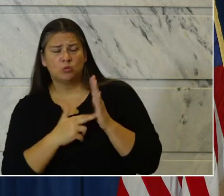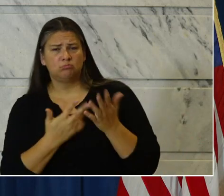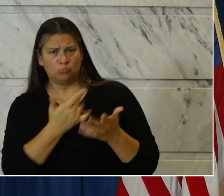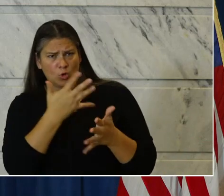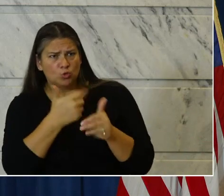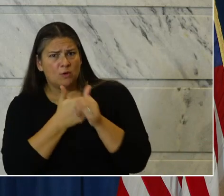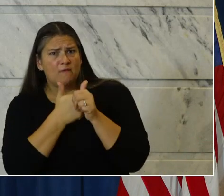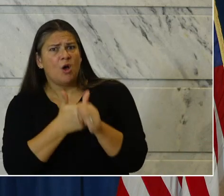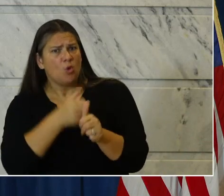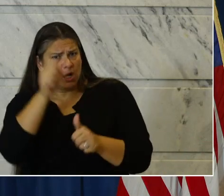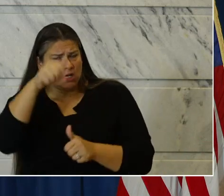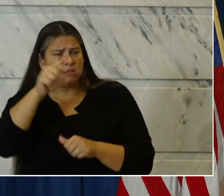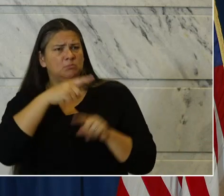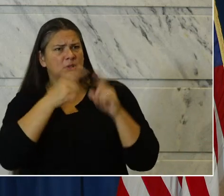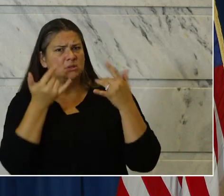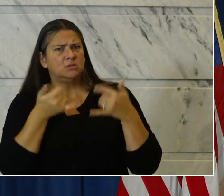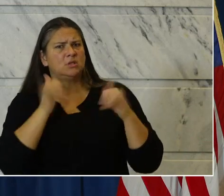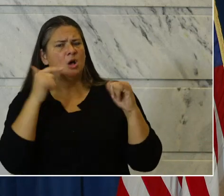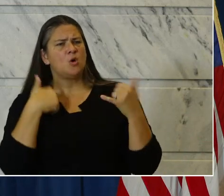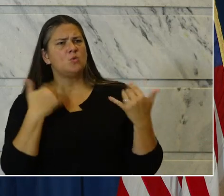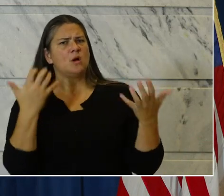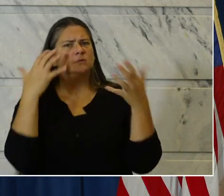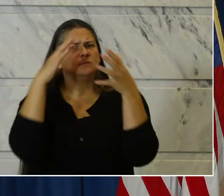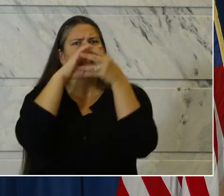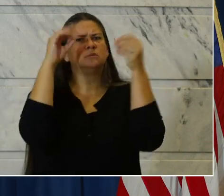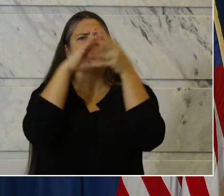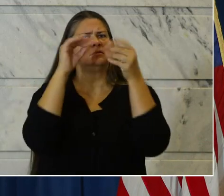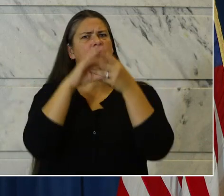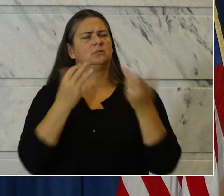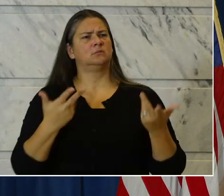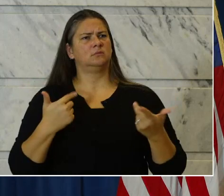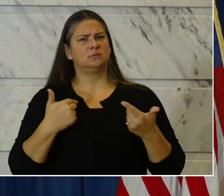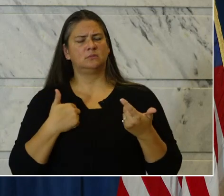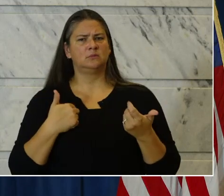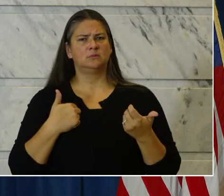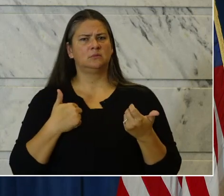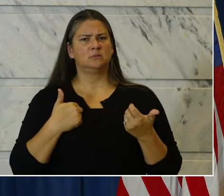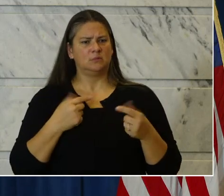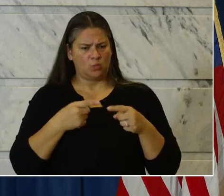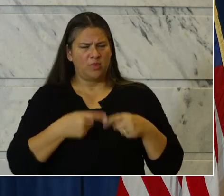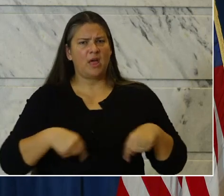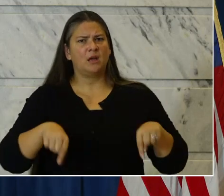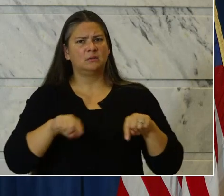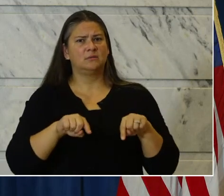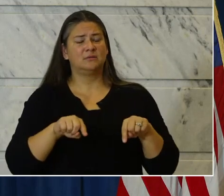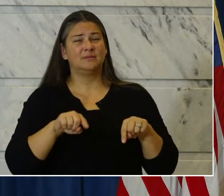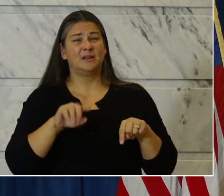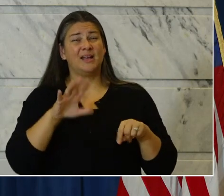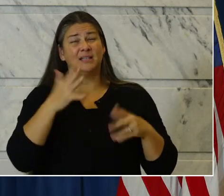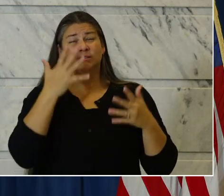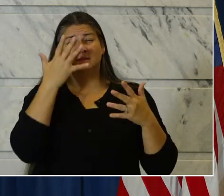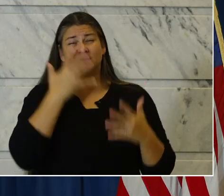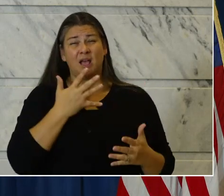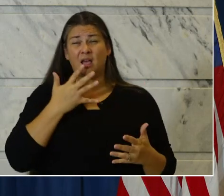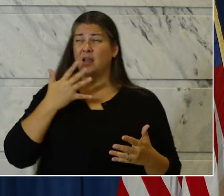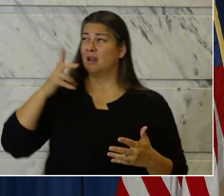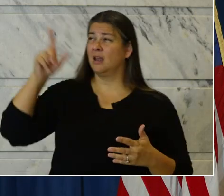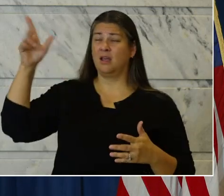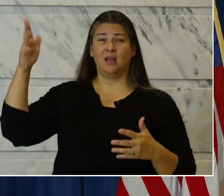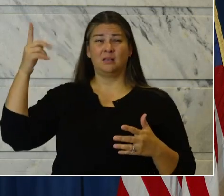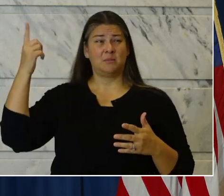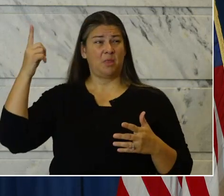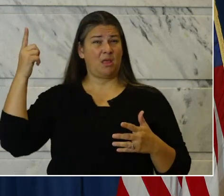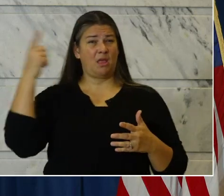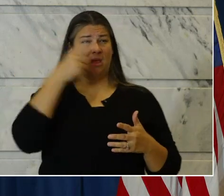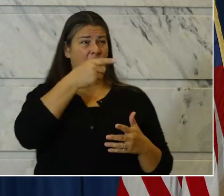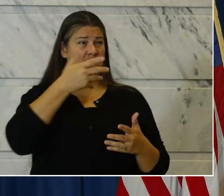their voices heard with just a few individuals that sadly want to take something like that and turn it into something violent,